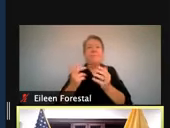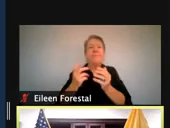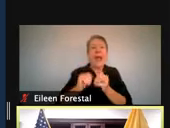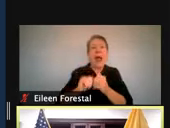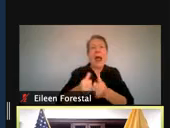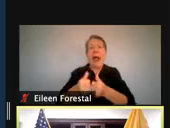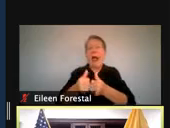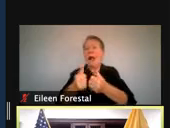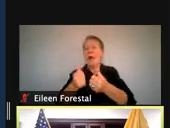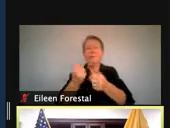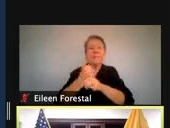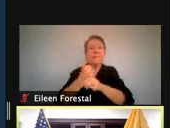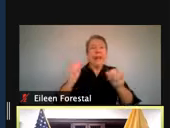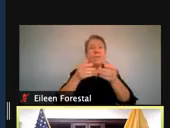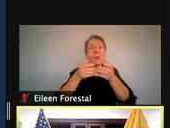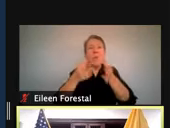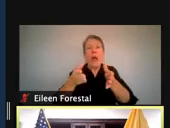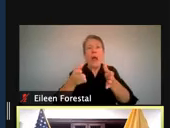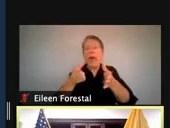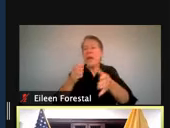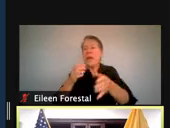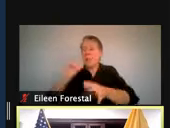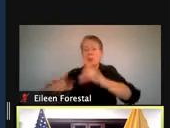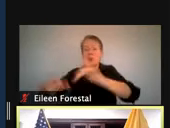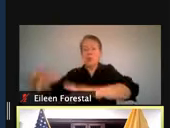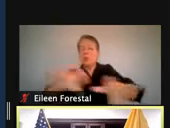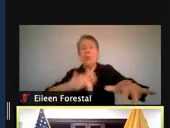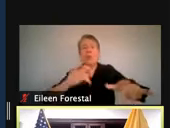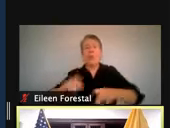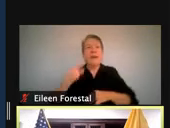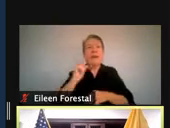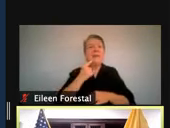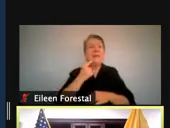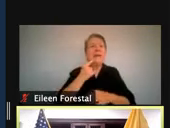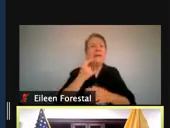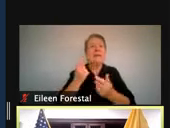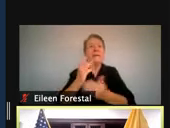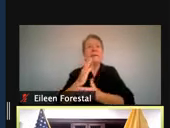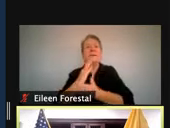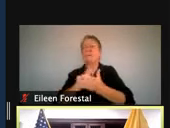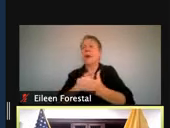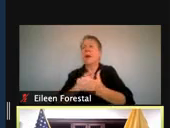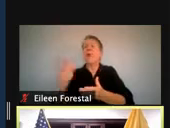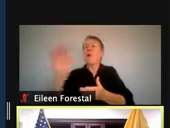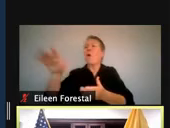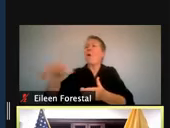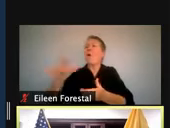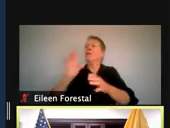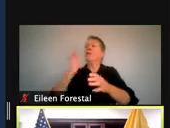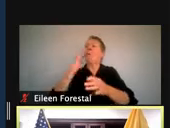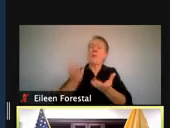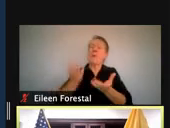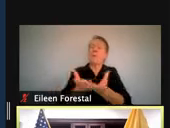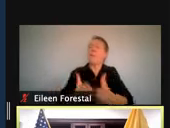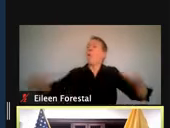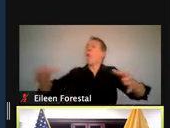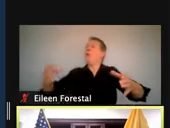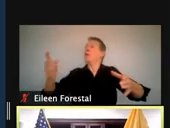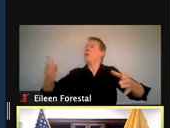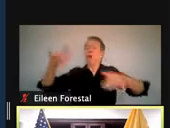pieces being touched. Please don't use the big bowl where everybody has to stick their hand in. And finally, please keep all